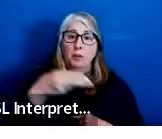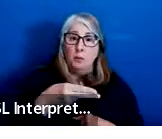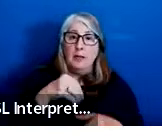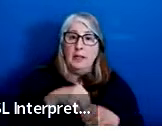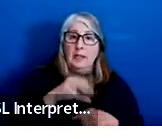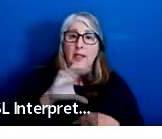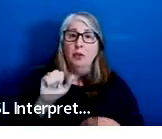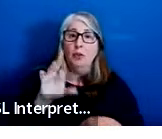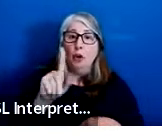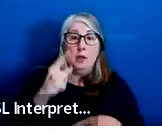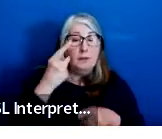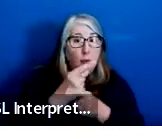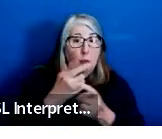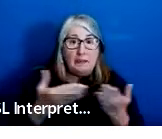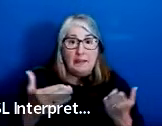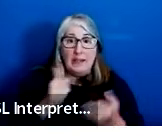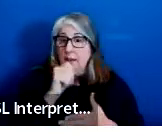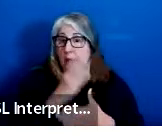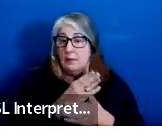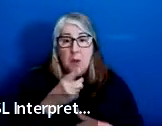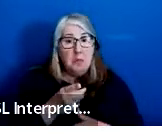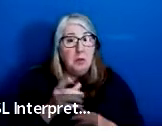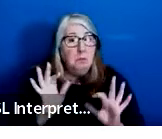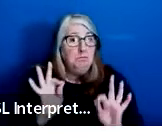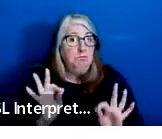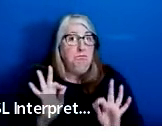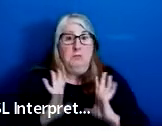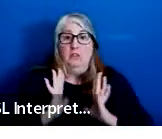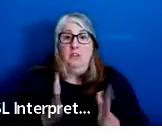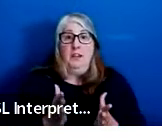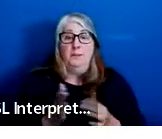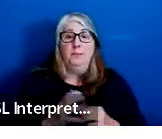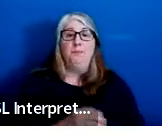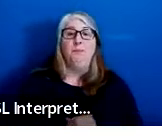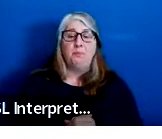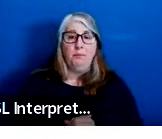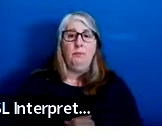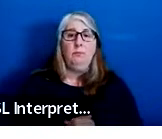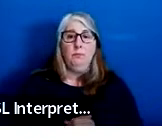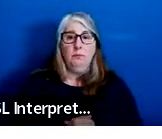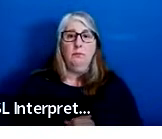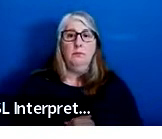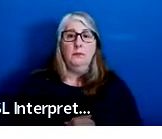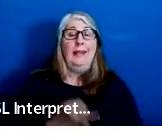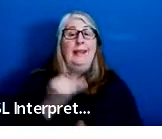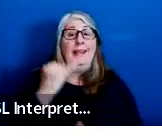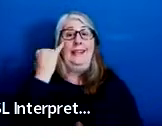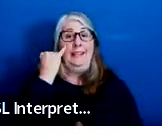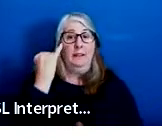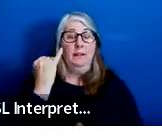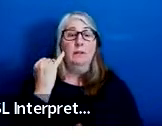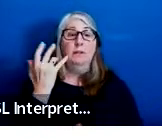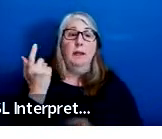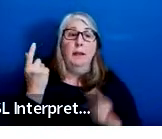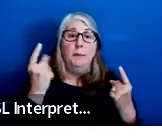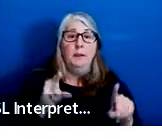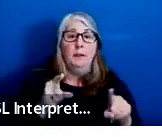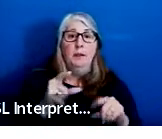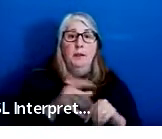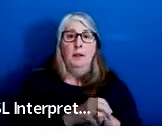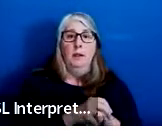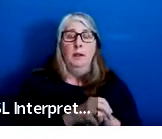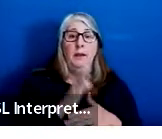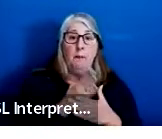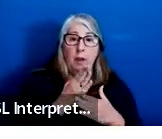cart and it doesn't bother you, that's fine. If they are